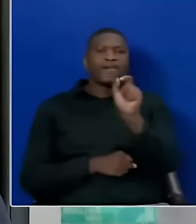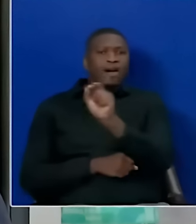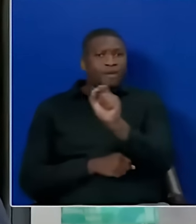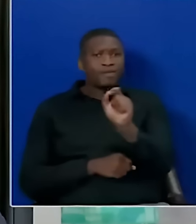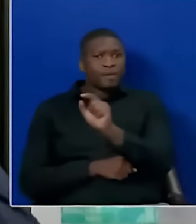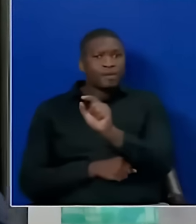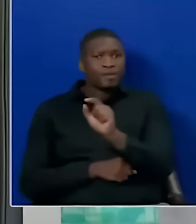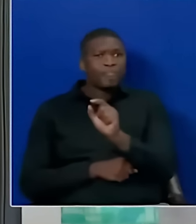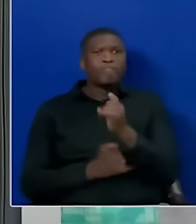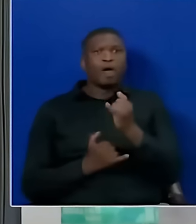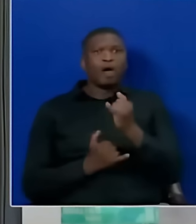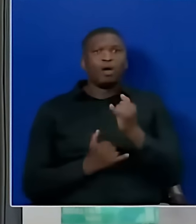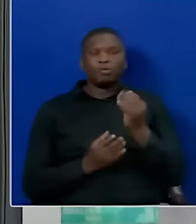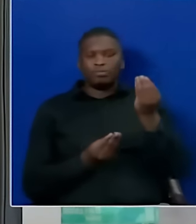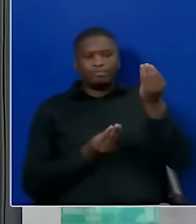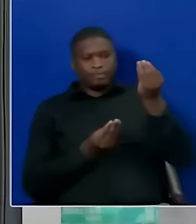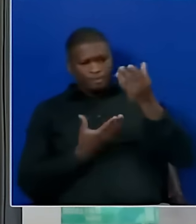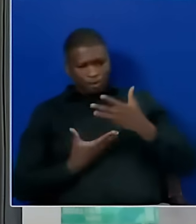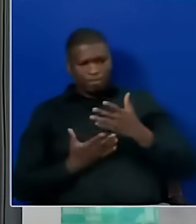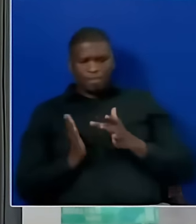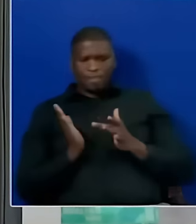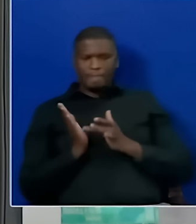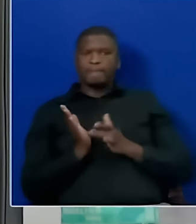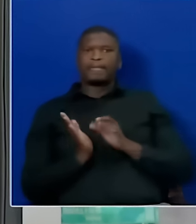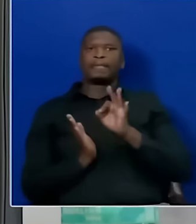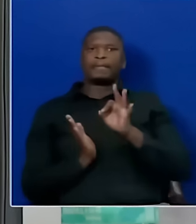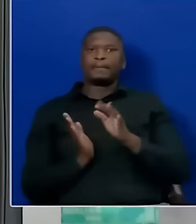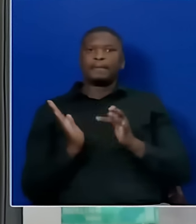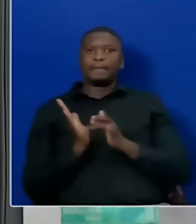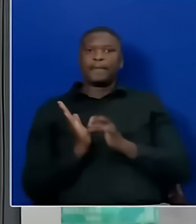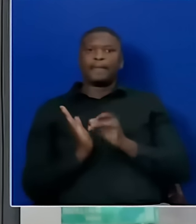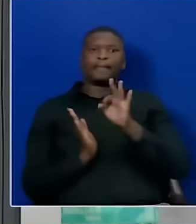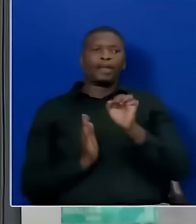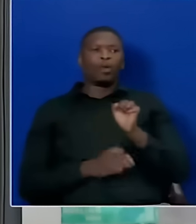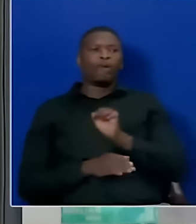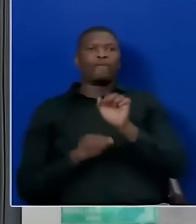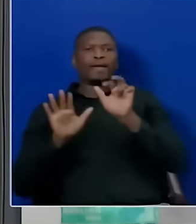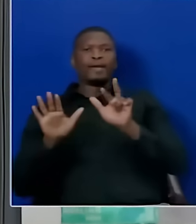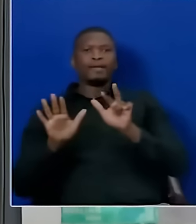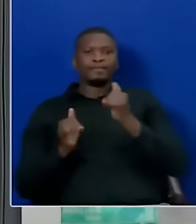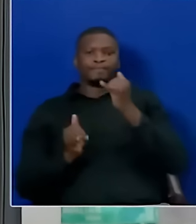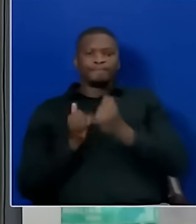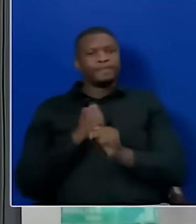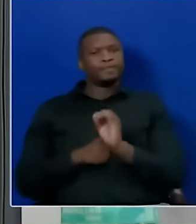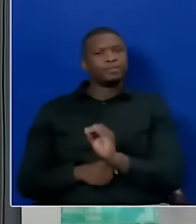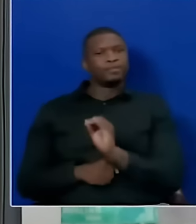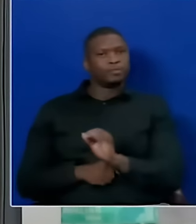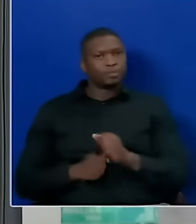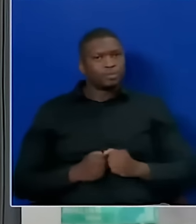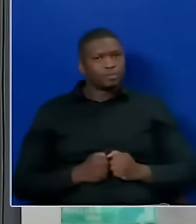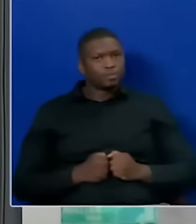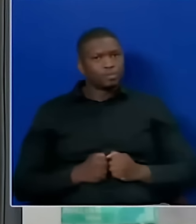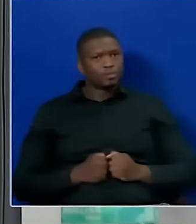that page 3 of 8 has got a typo error. Please correct